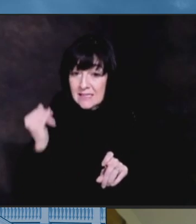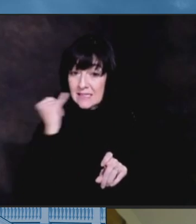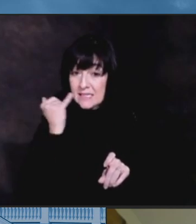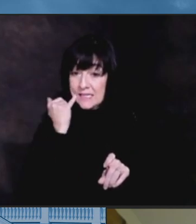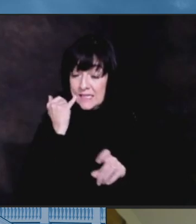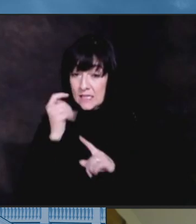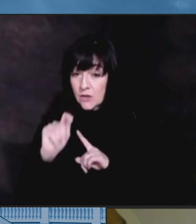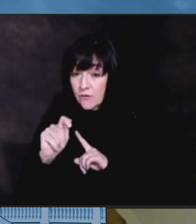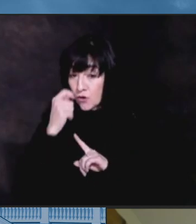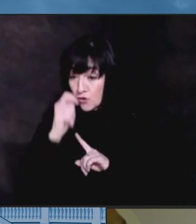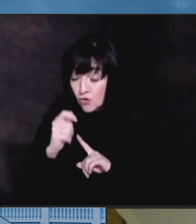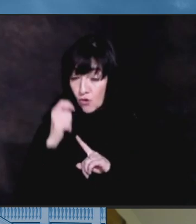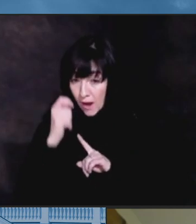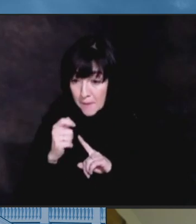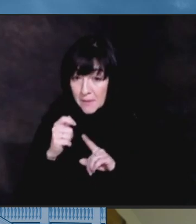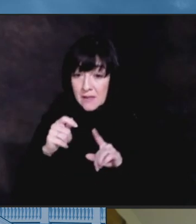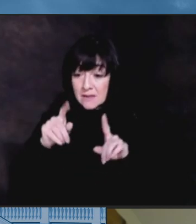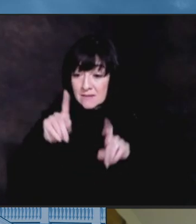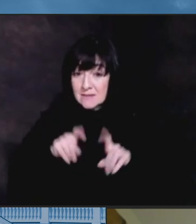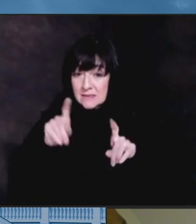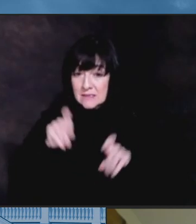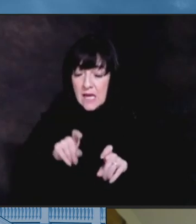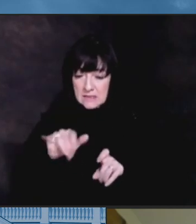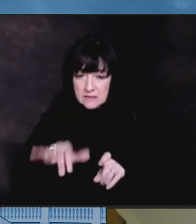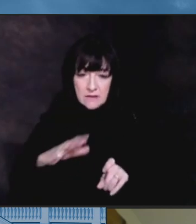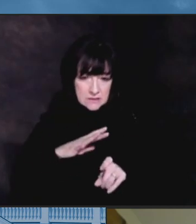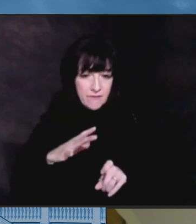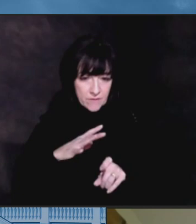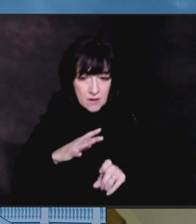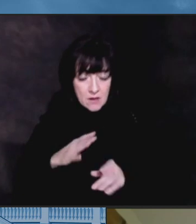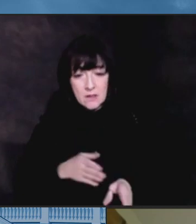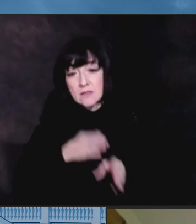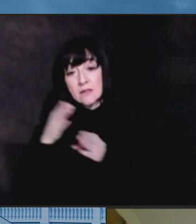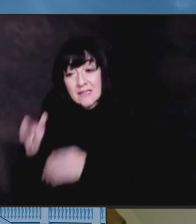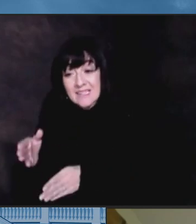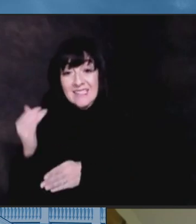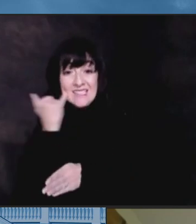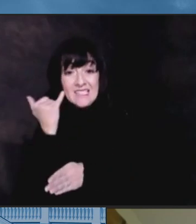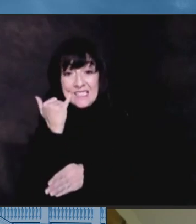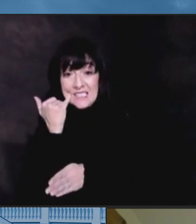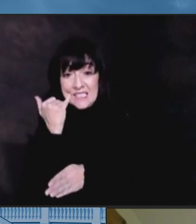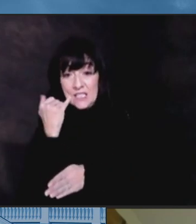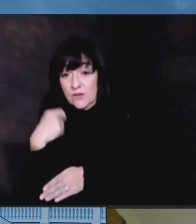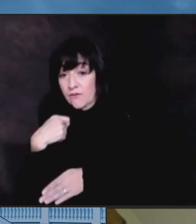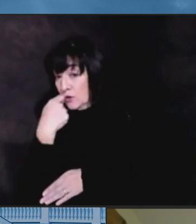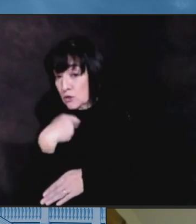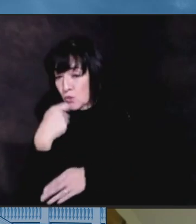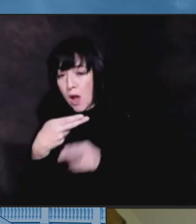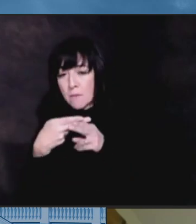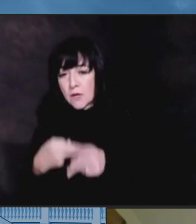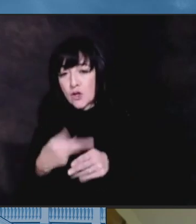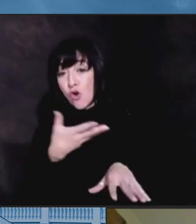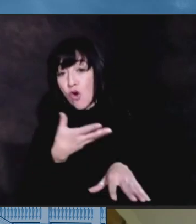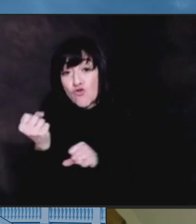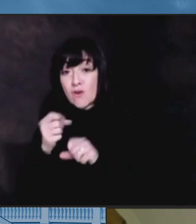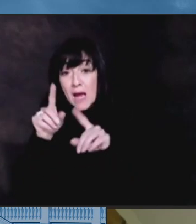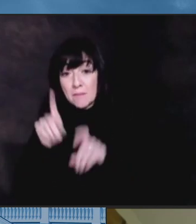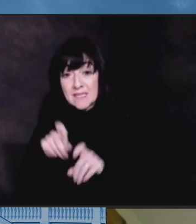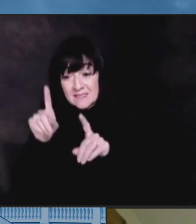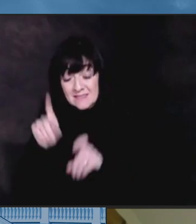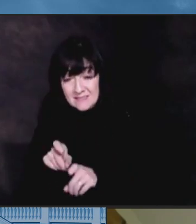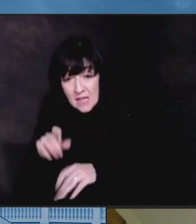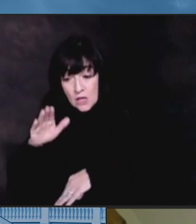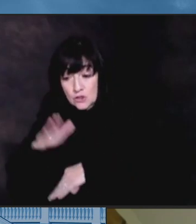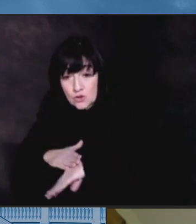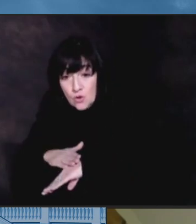rapid test that's now becoming more available is that people do that on day 7. And if everything's fine, then by